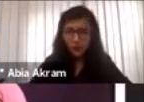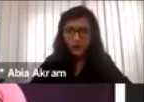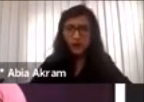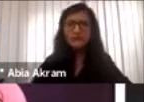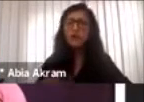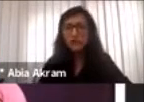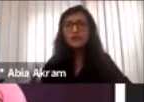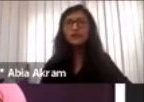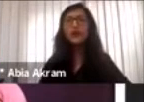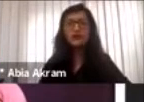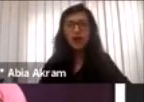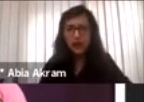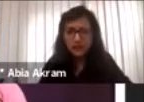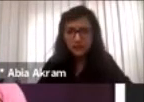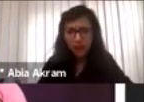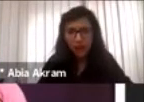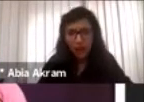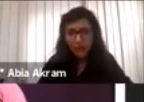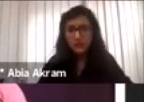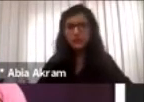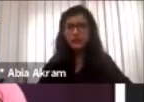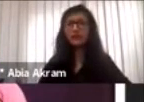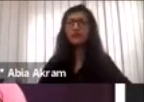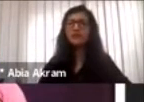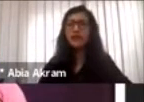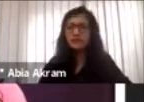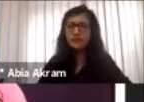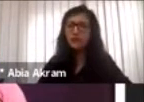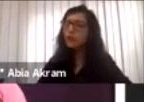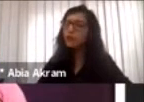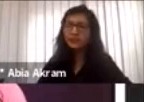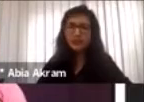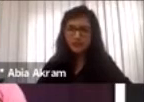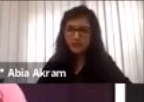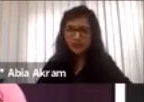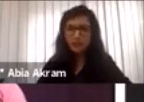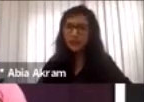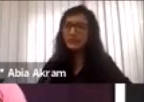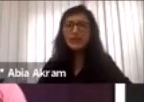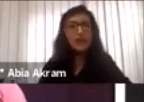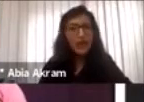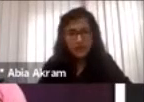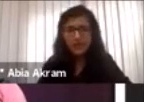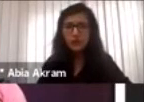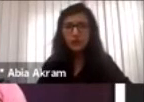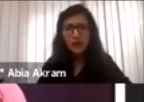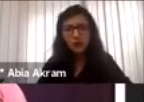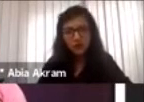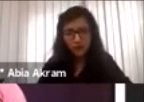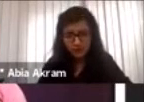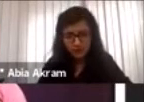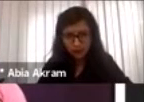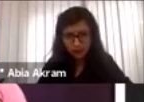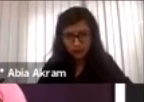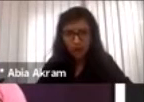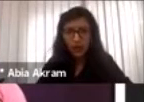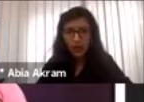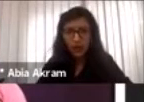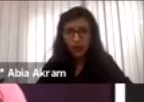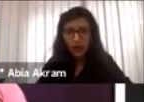other products, and also an urgent menstrual kits to women and girls with disability anywhere across